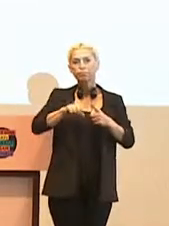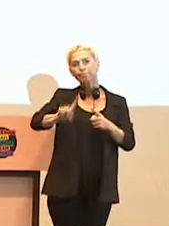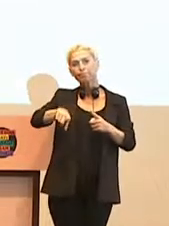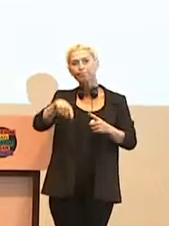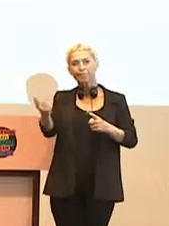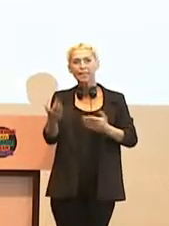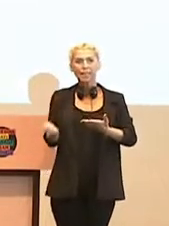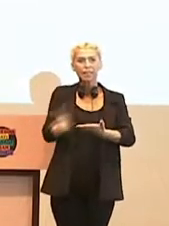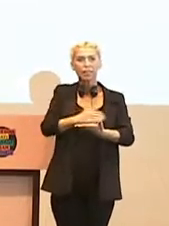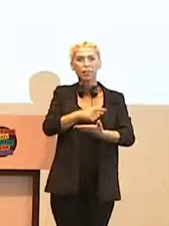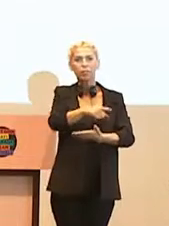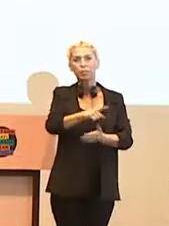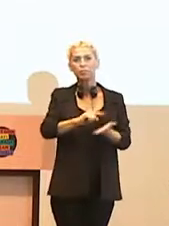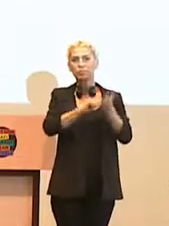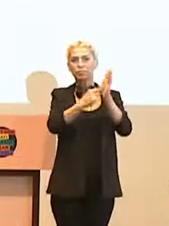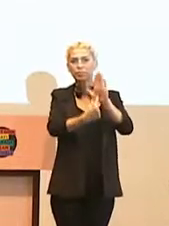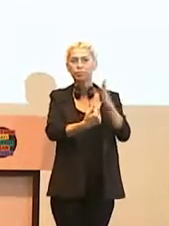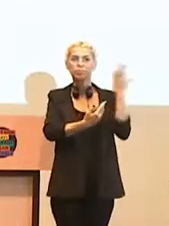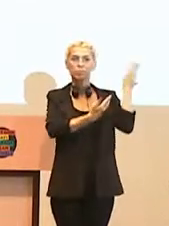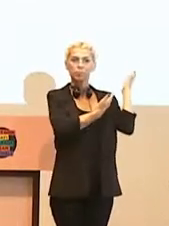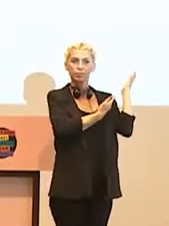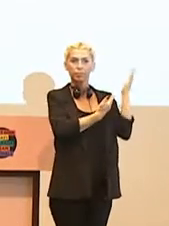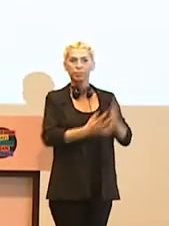next slide